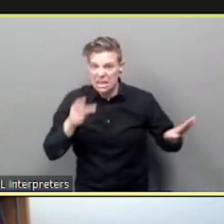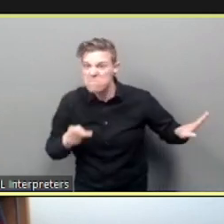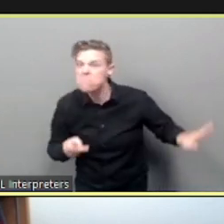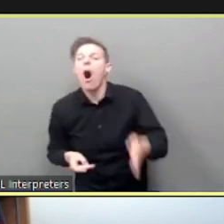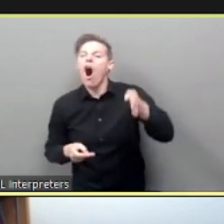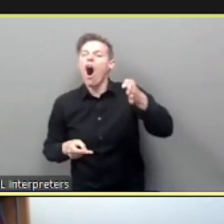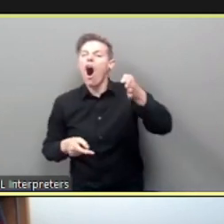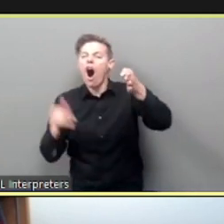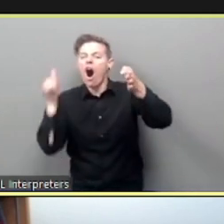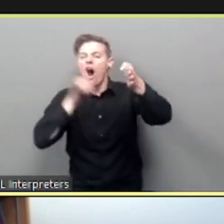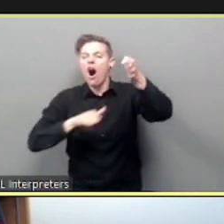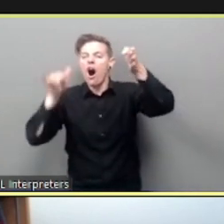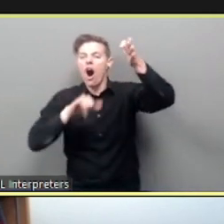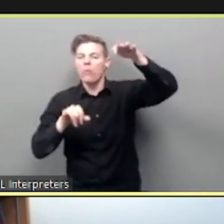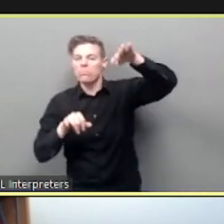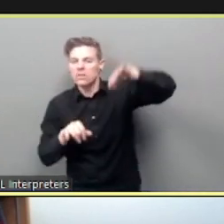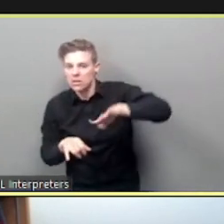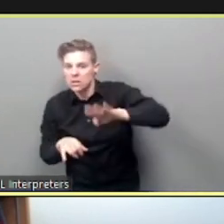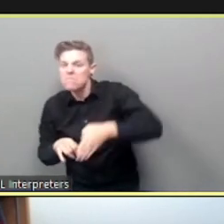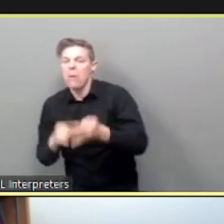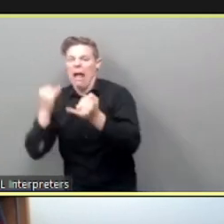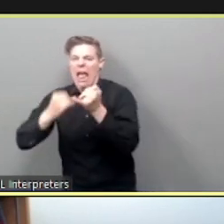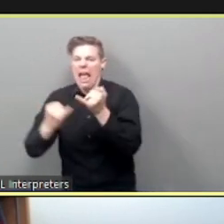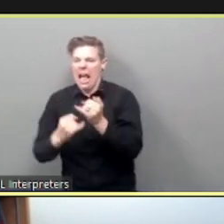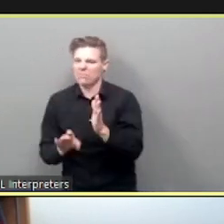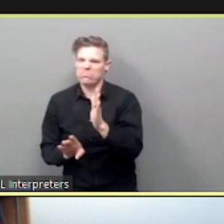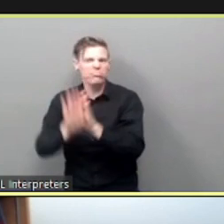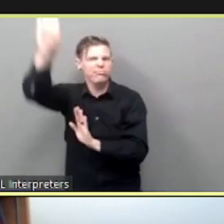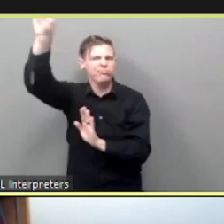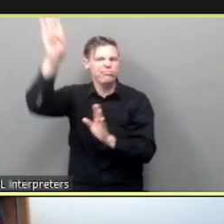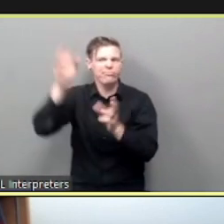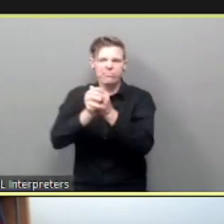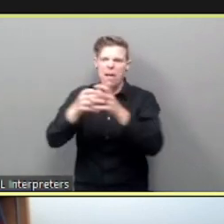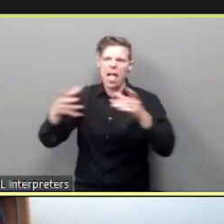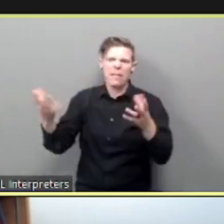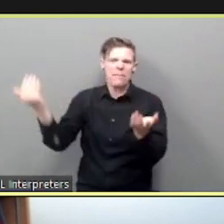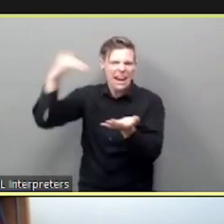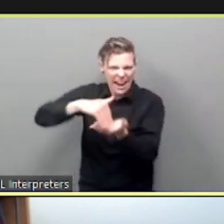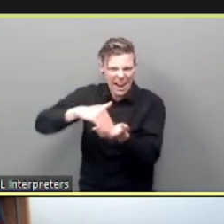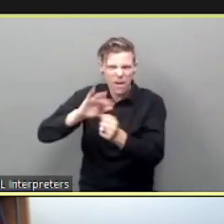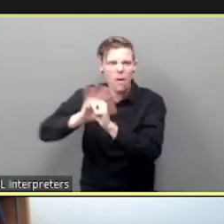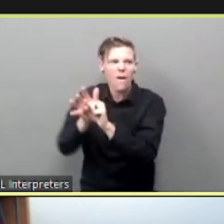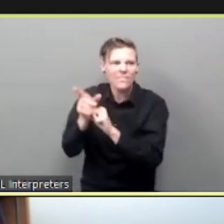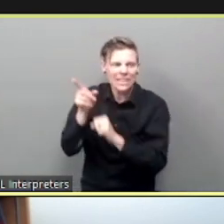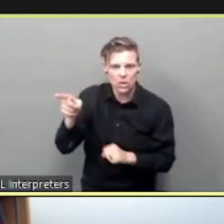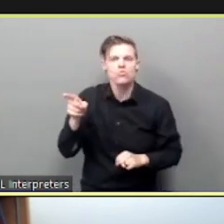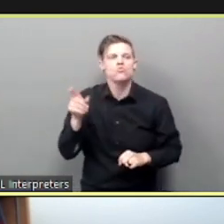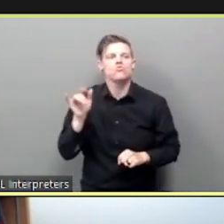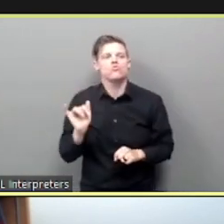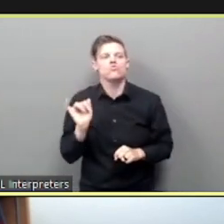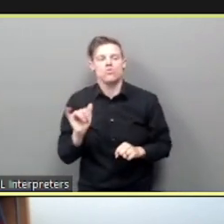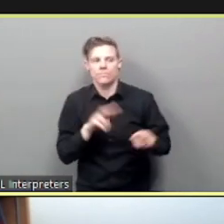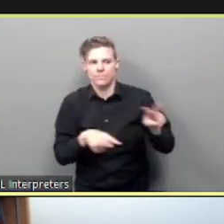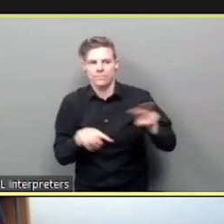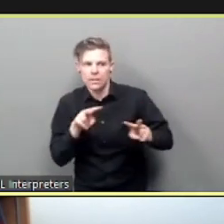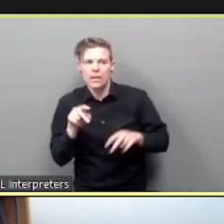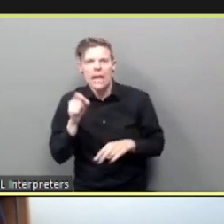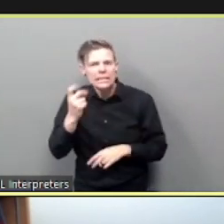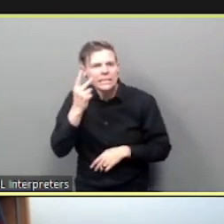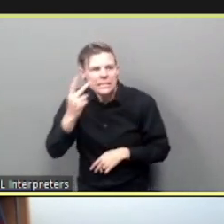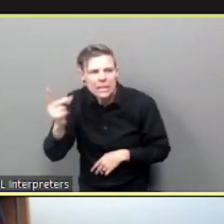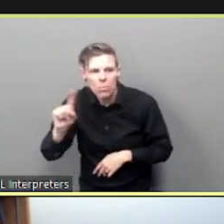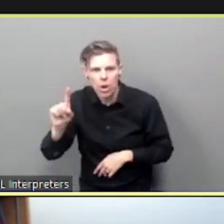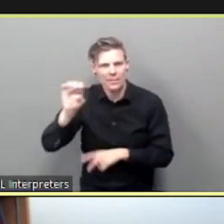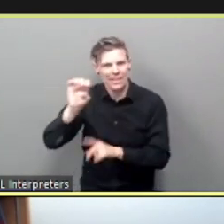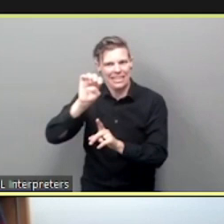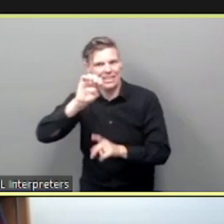trend starting to emerge. What I understand is that Eastern Europe is accounting for a substantial